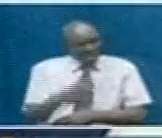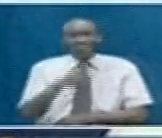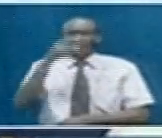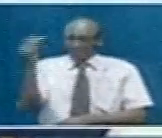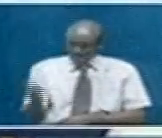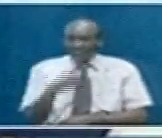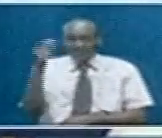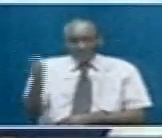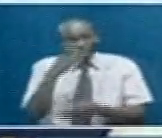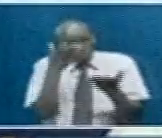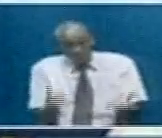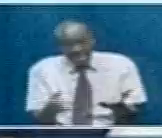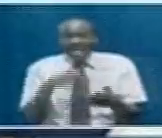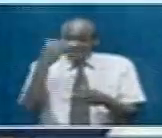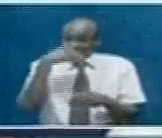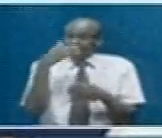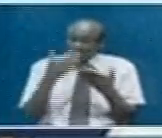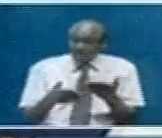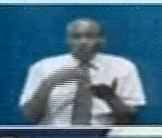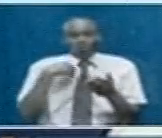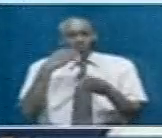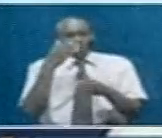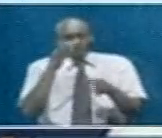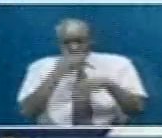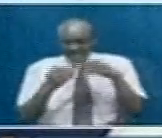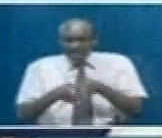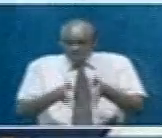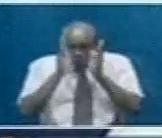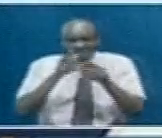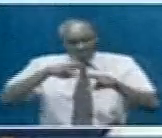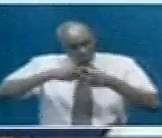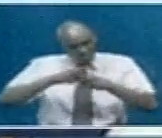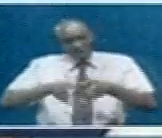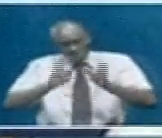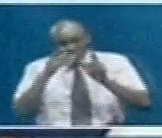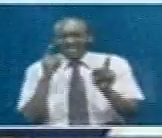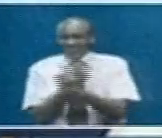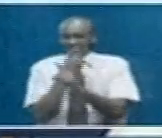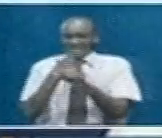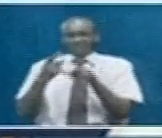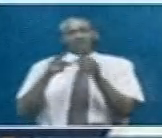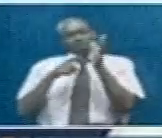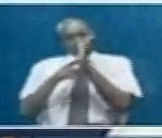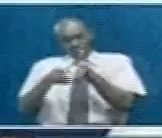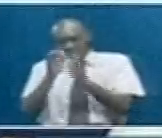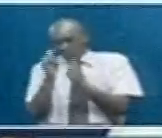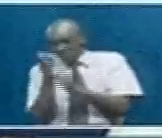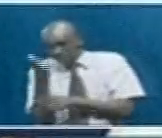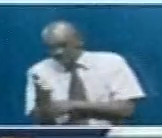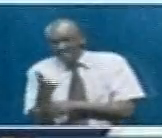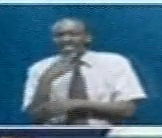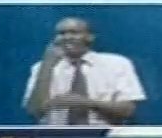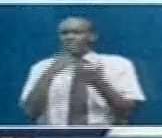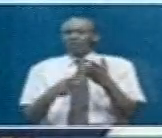repair roads, to remove illegal structures and install visible signs. The Principal Secretary for Infrastructure says that